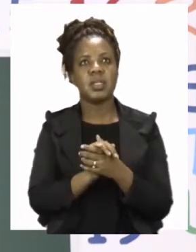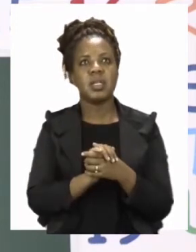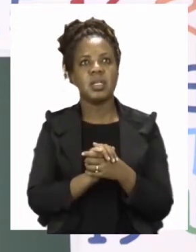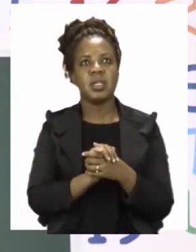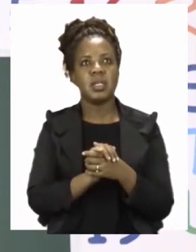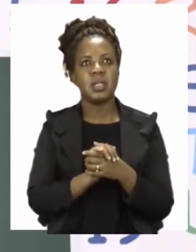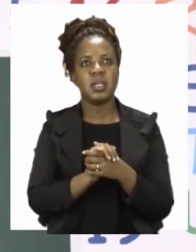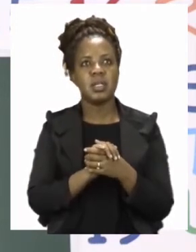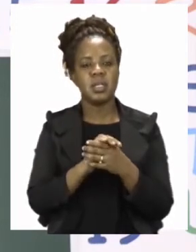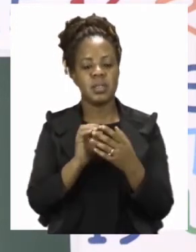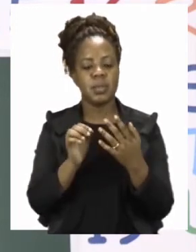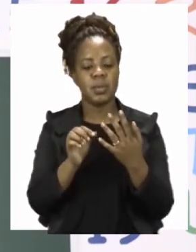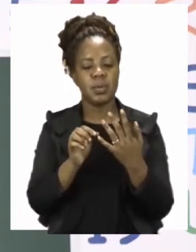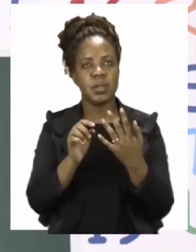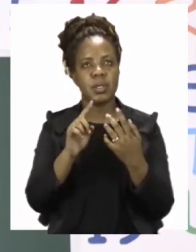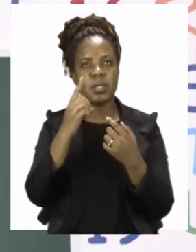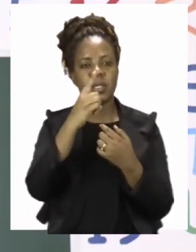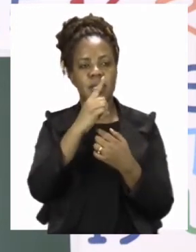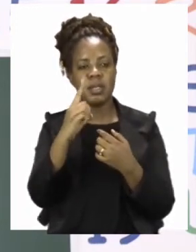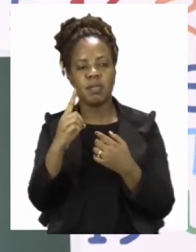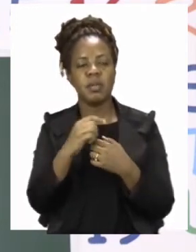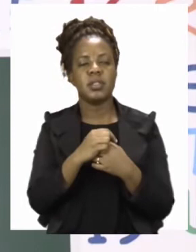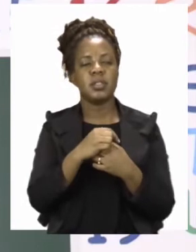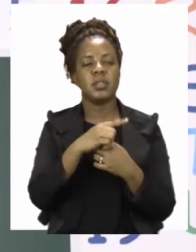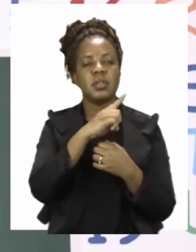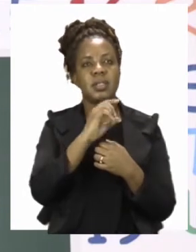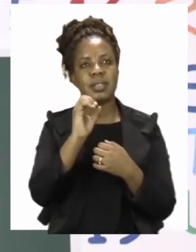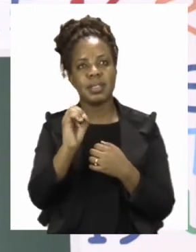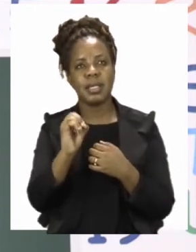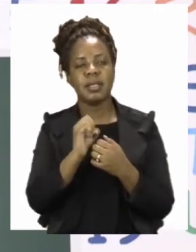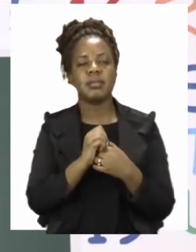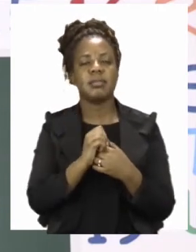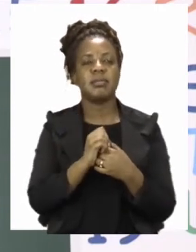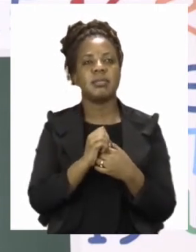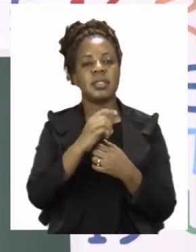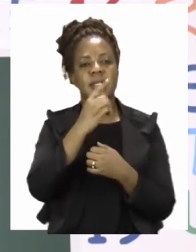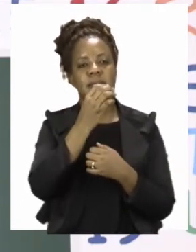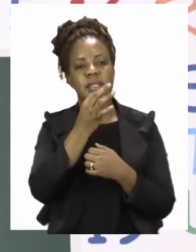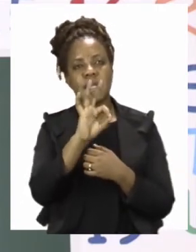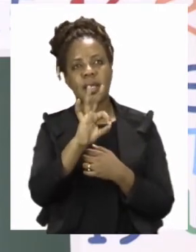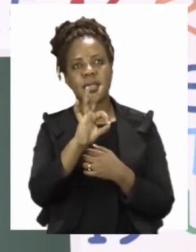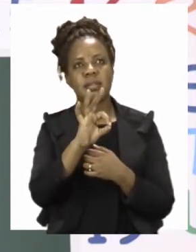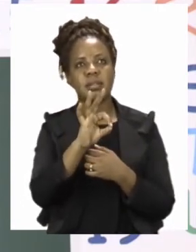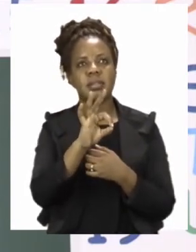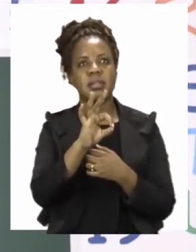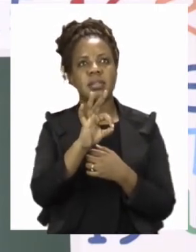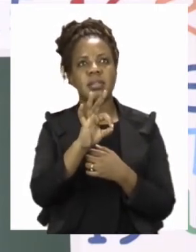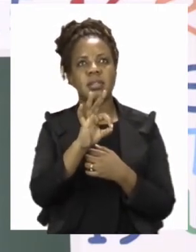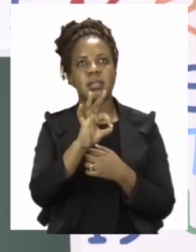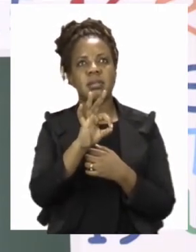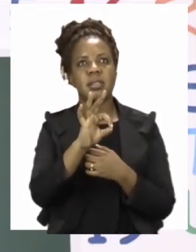borrow 1 10? And Mr. Tens will look and say, okay, I'm going to give